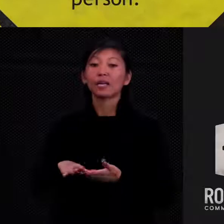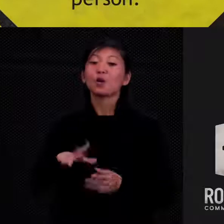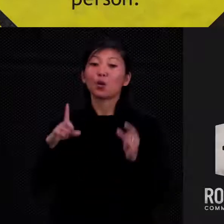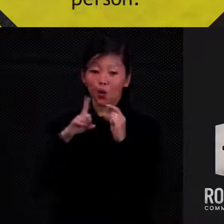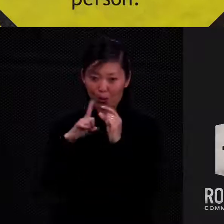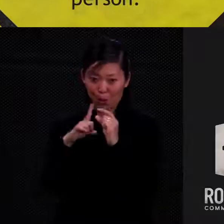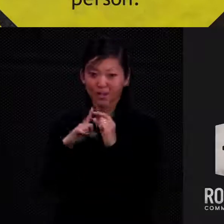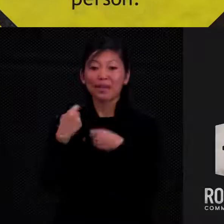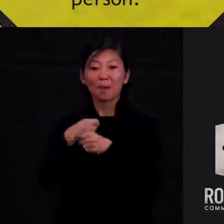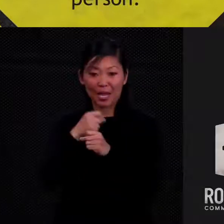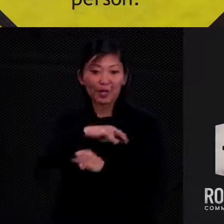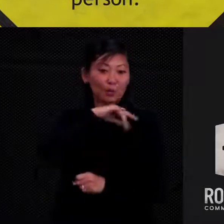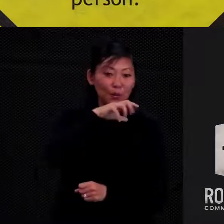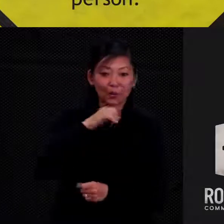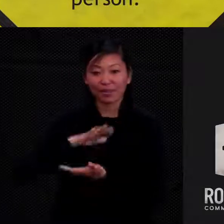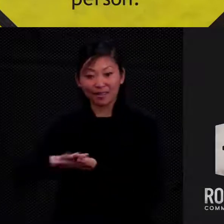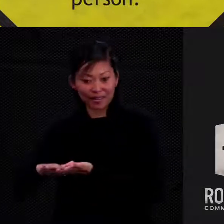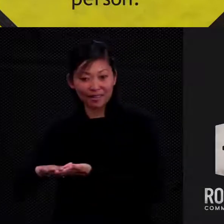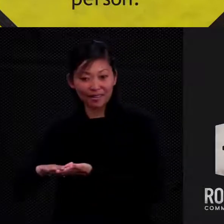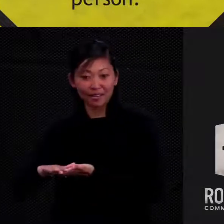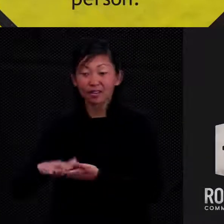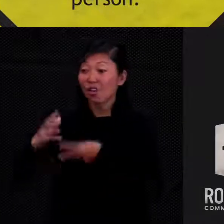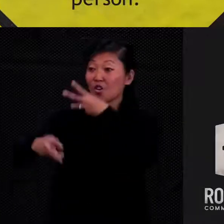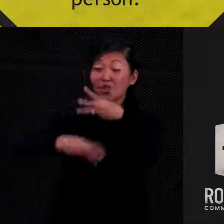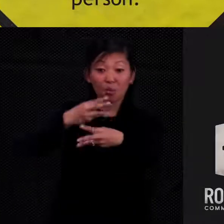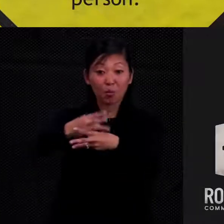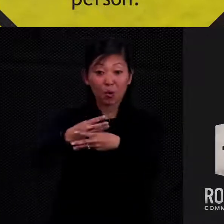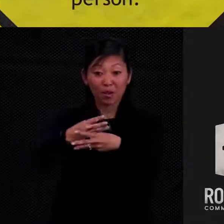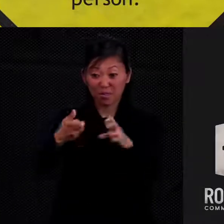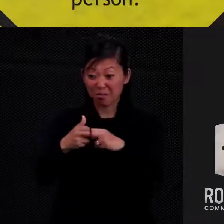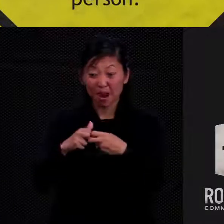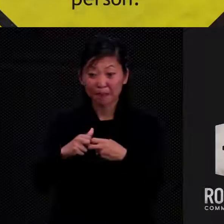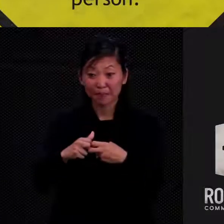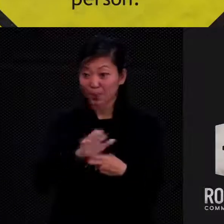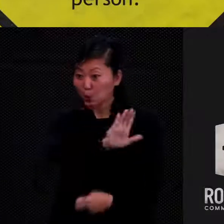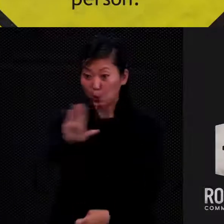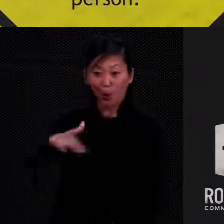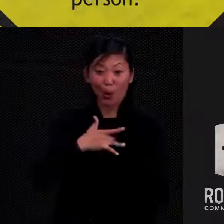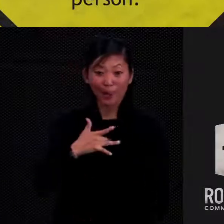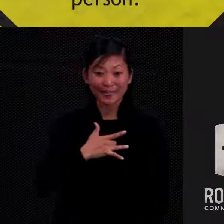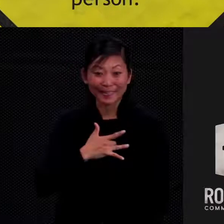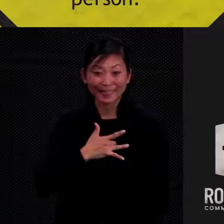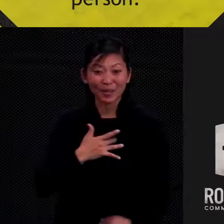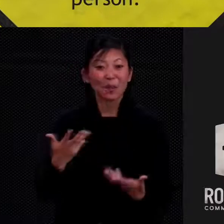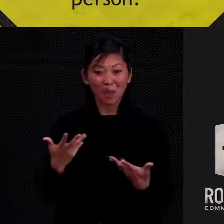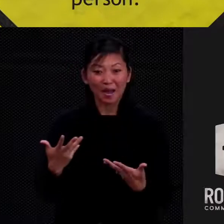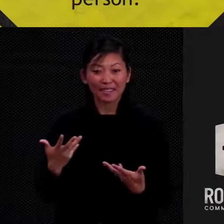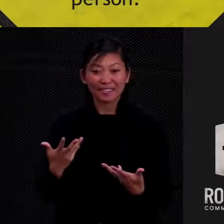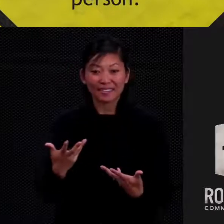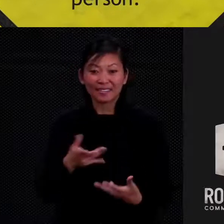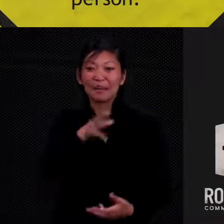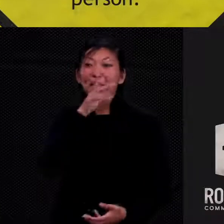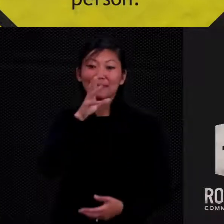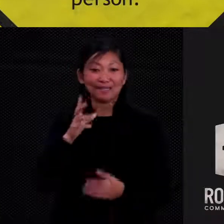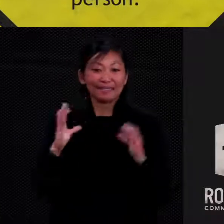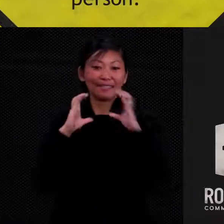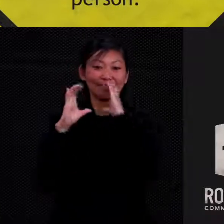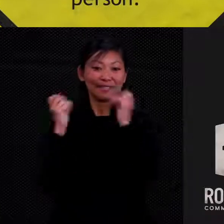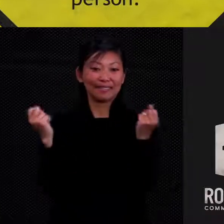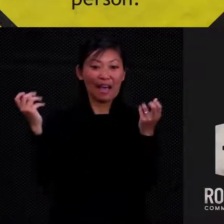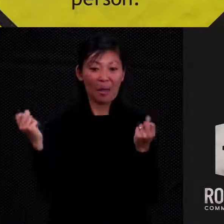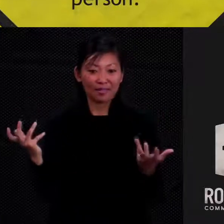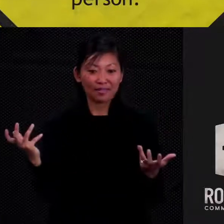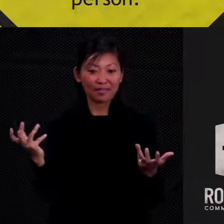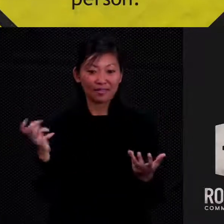and unclean, says, the problem with the world is our hearts and what comes out of them, not what goes into our bodies.